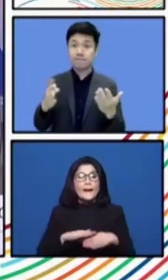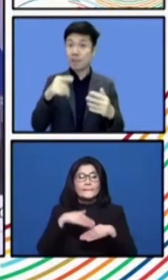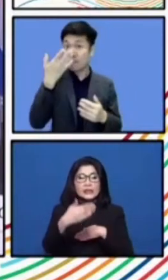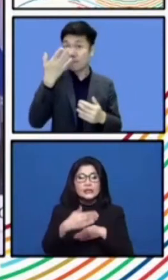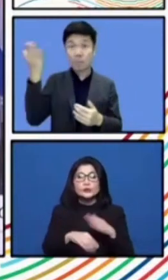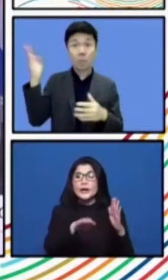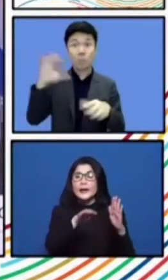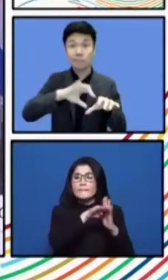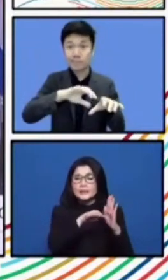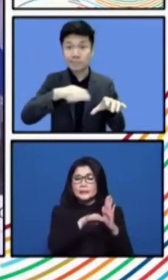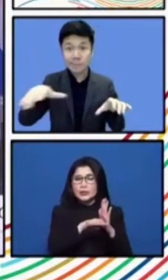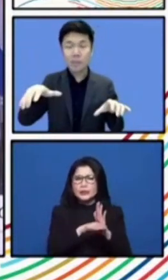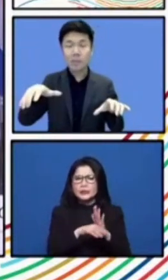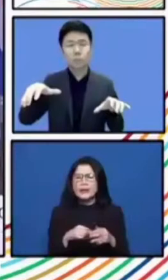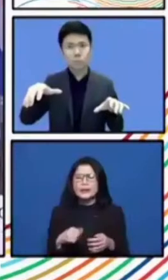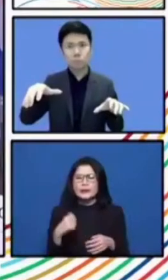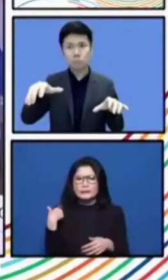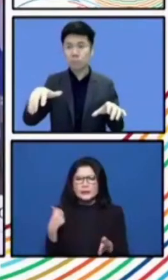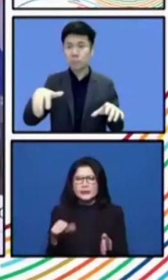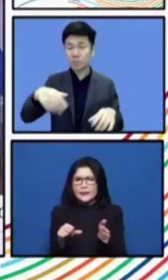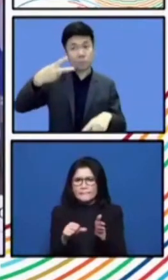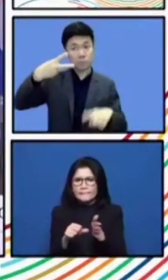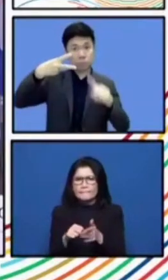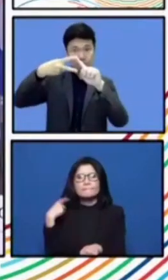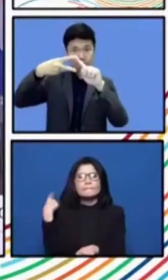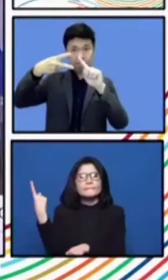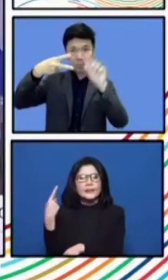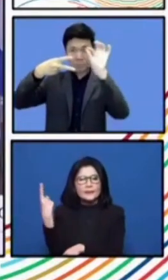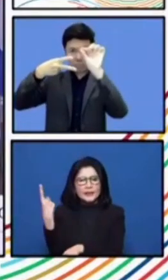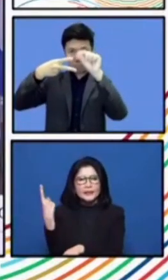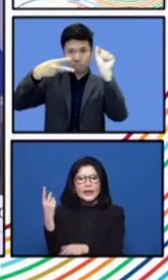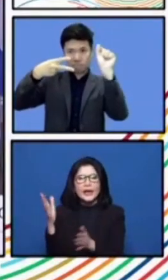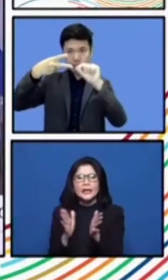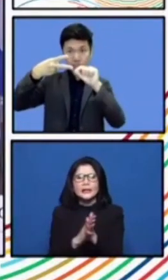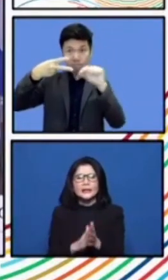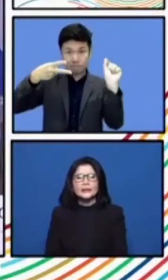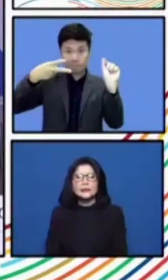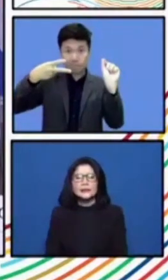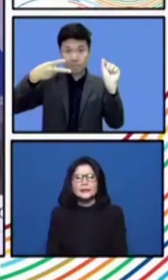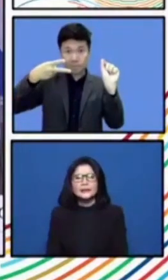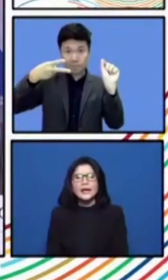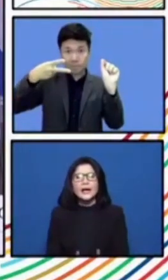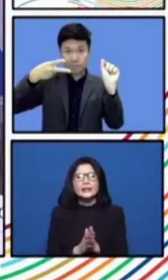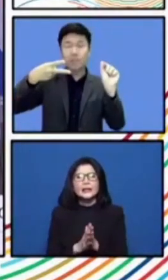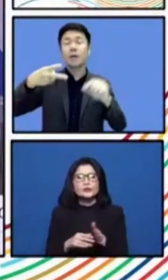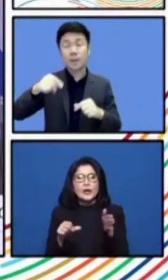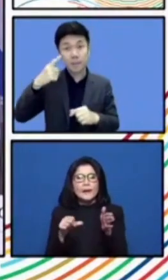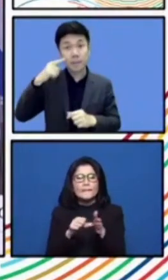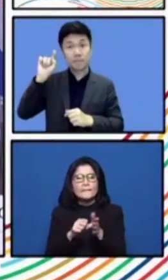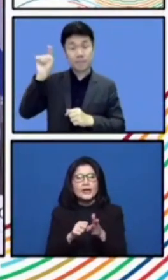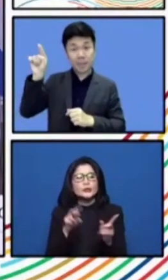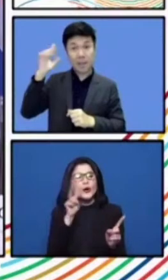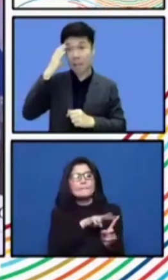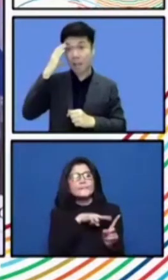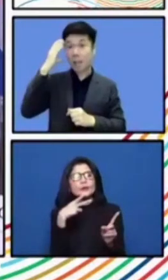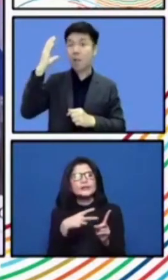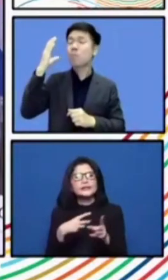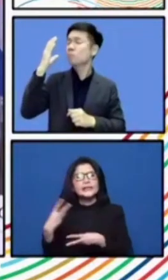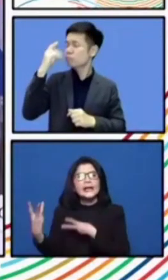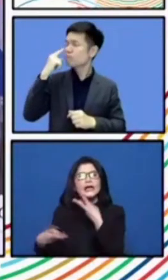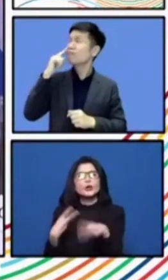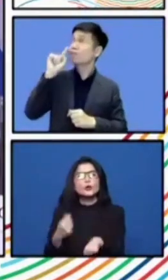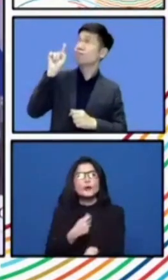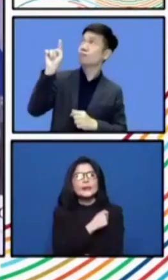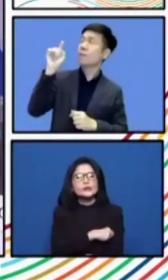can help the government and also the Econo social economic perspective we know that there is a